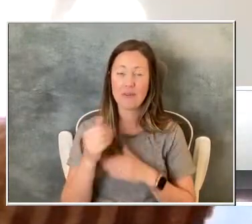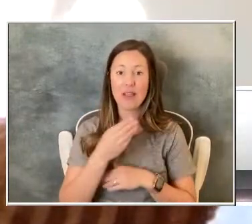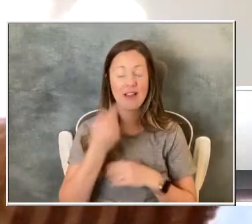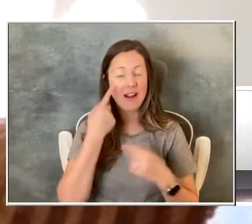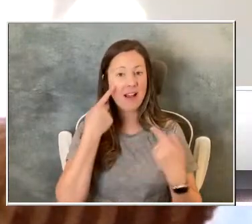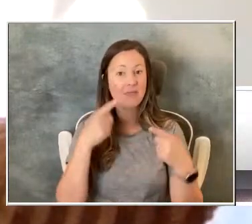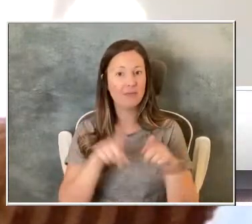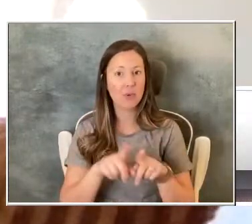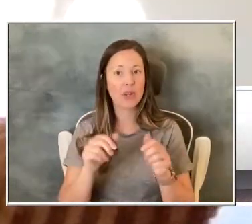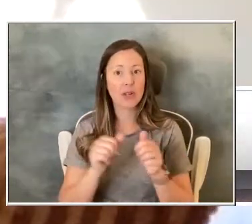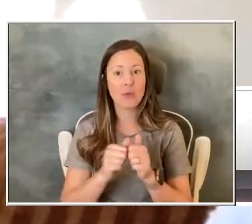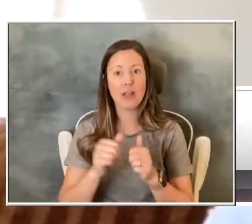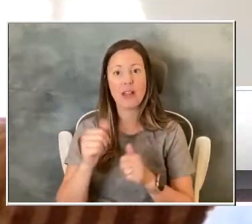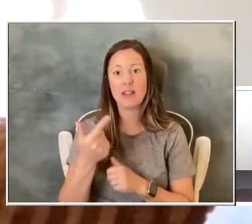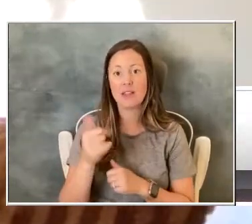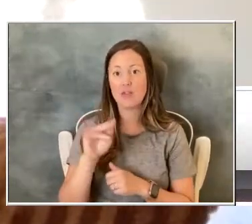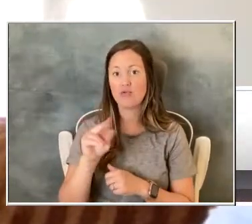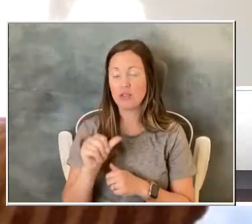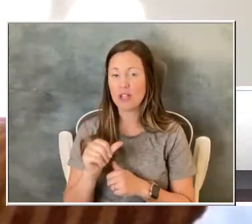think that the